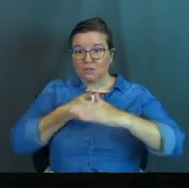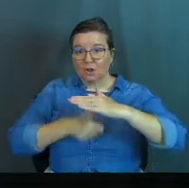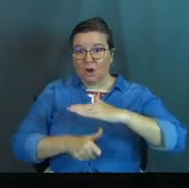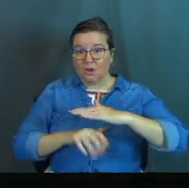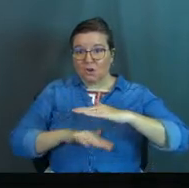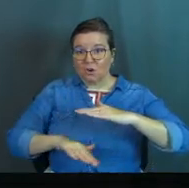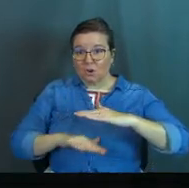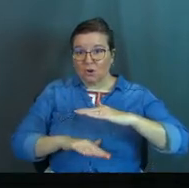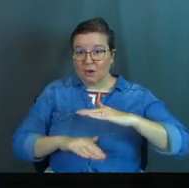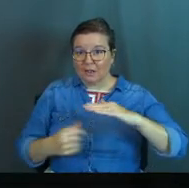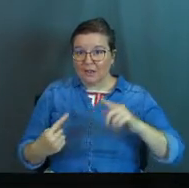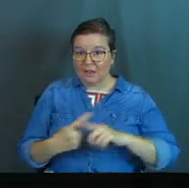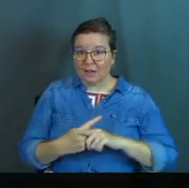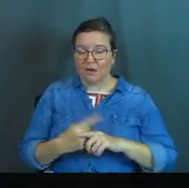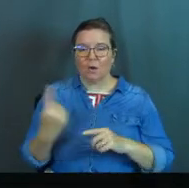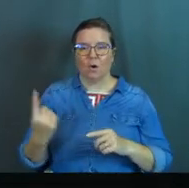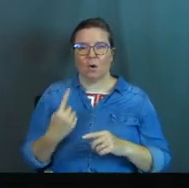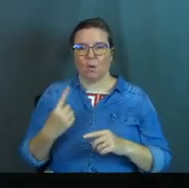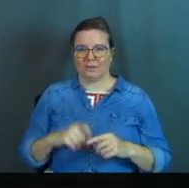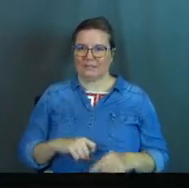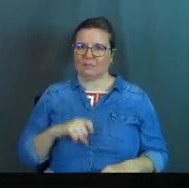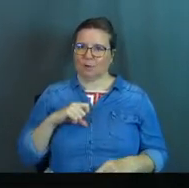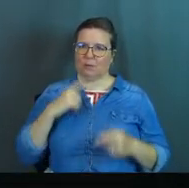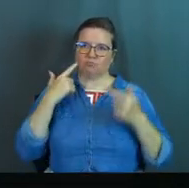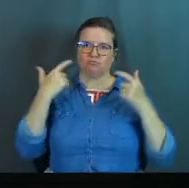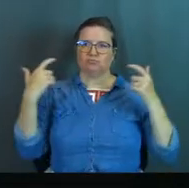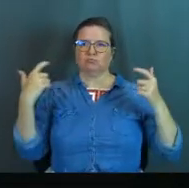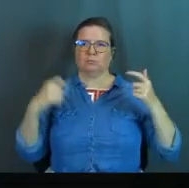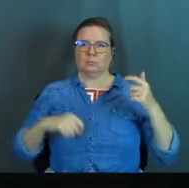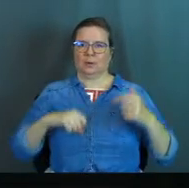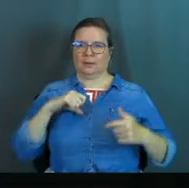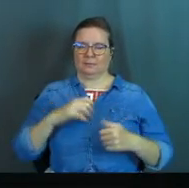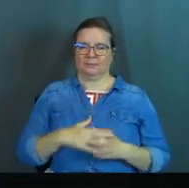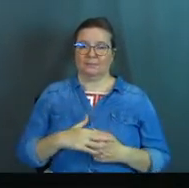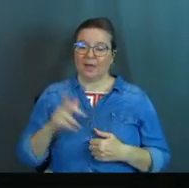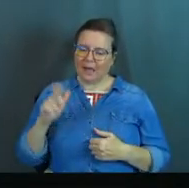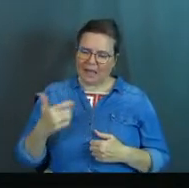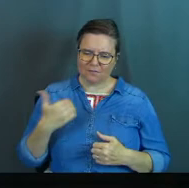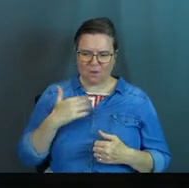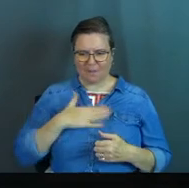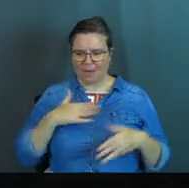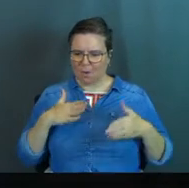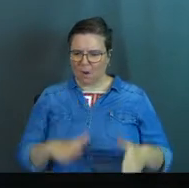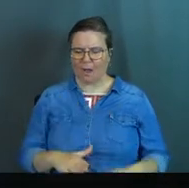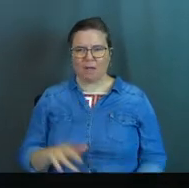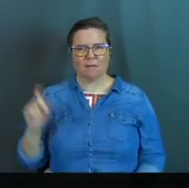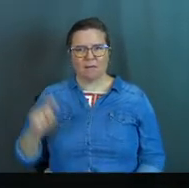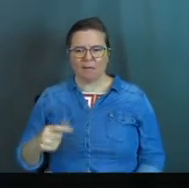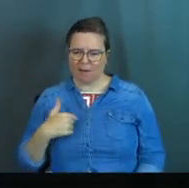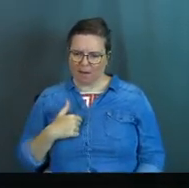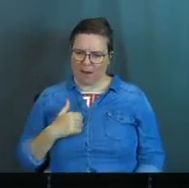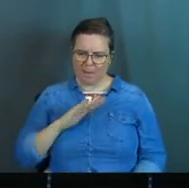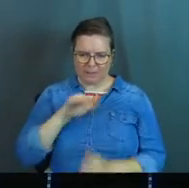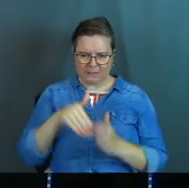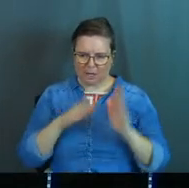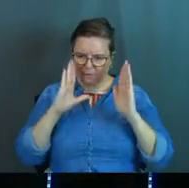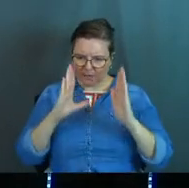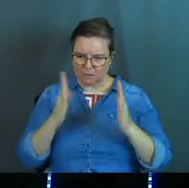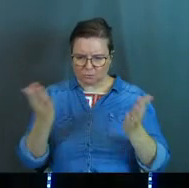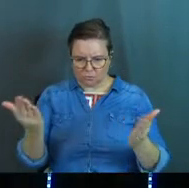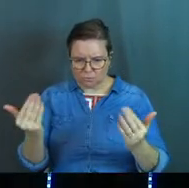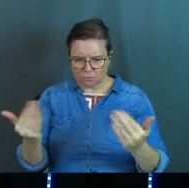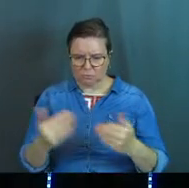underneath conflict is almost always it's pride. It's I have to have my way. I'm the center of